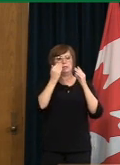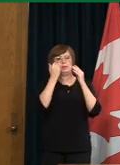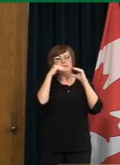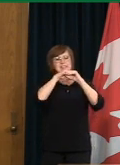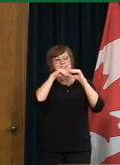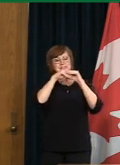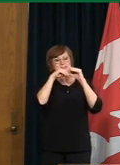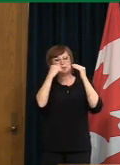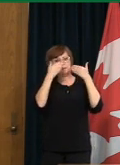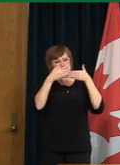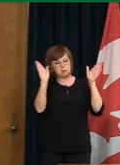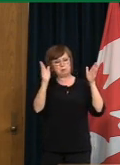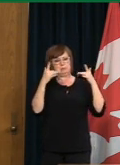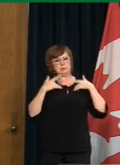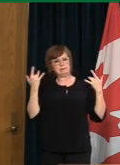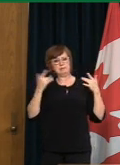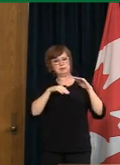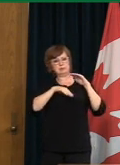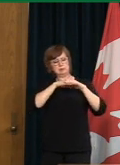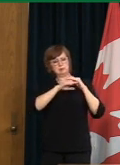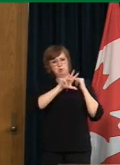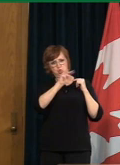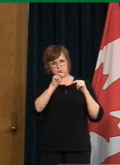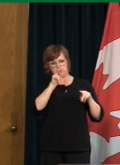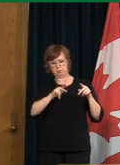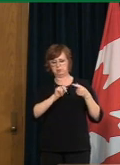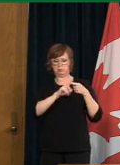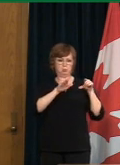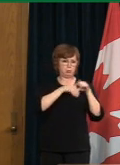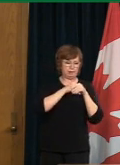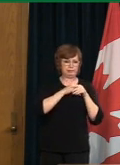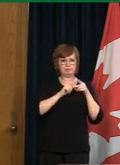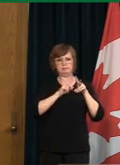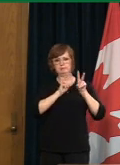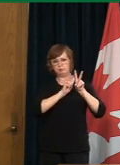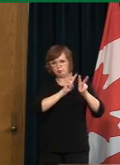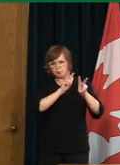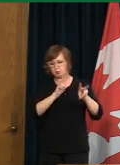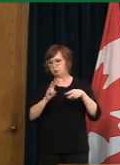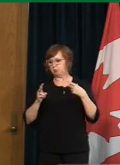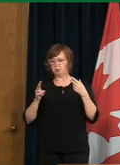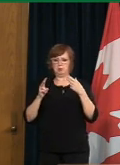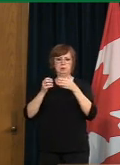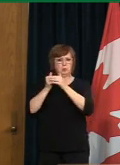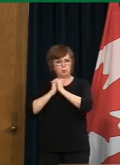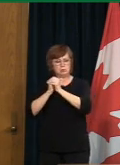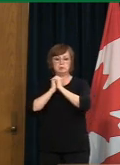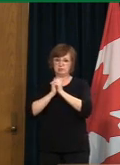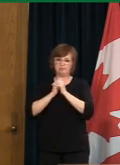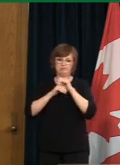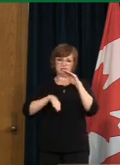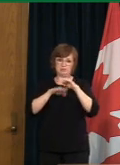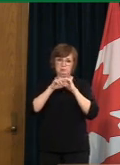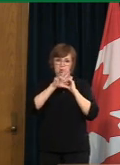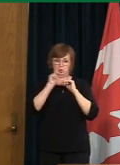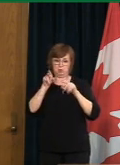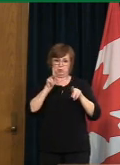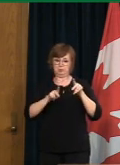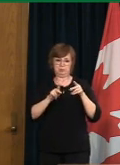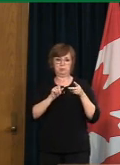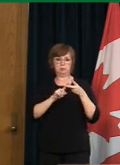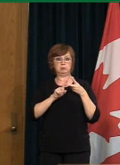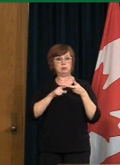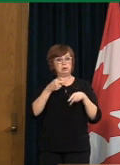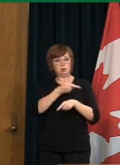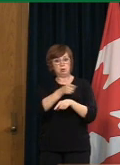This includes all types of social gatherings, including weddings, funerals, as well as worship services. No food